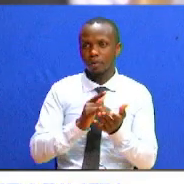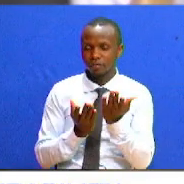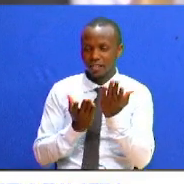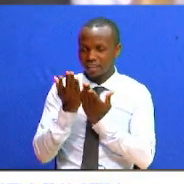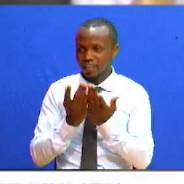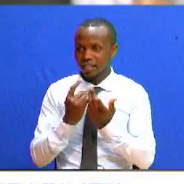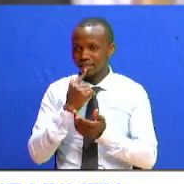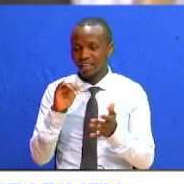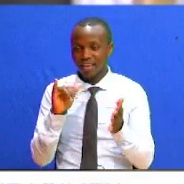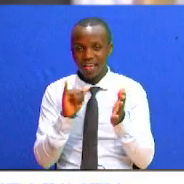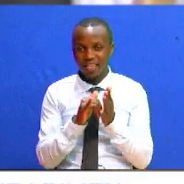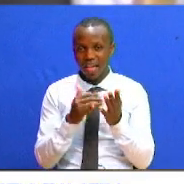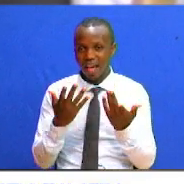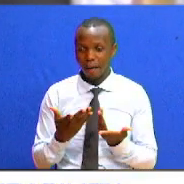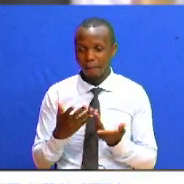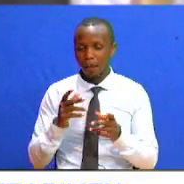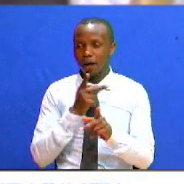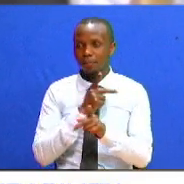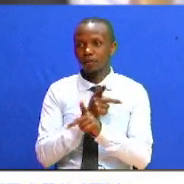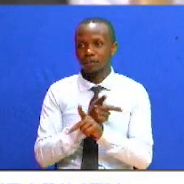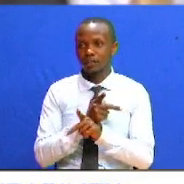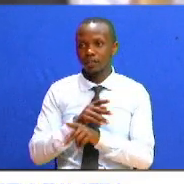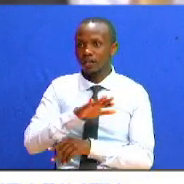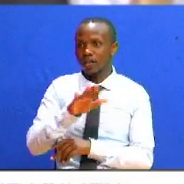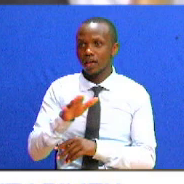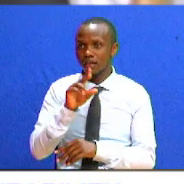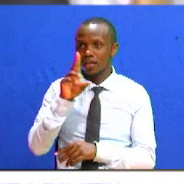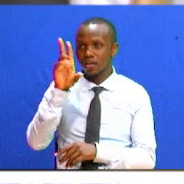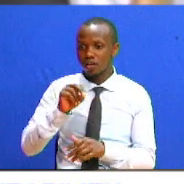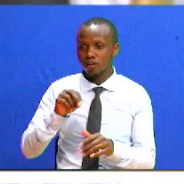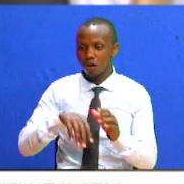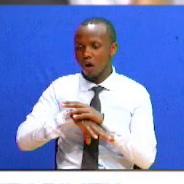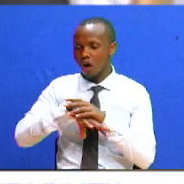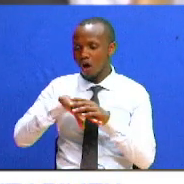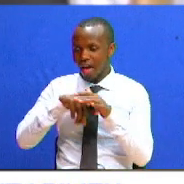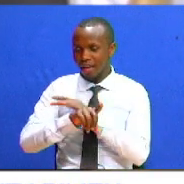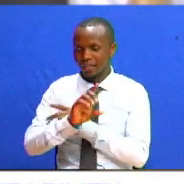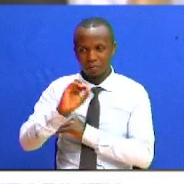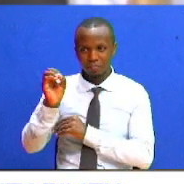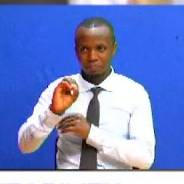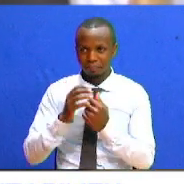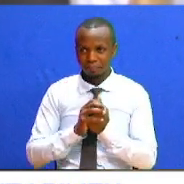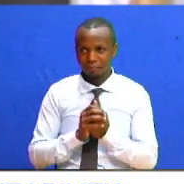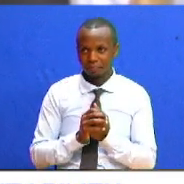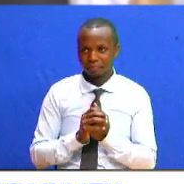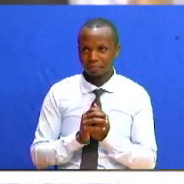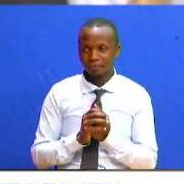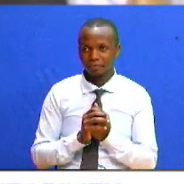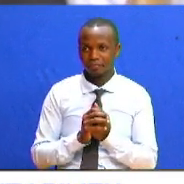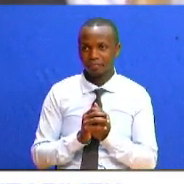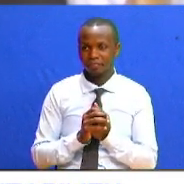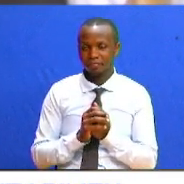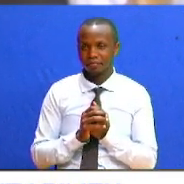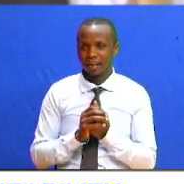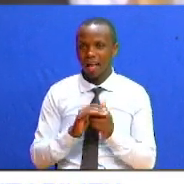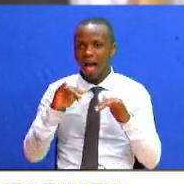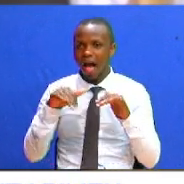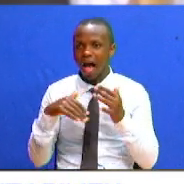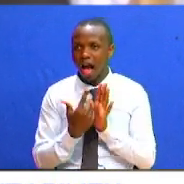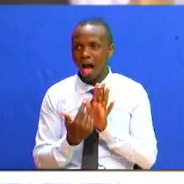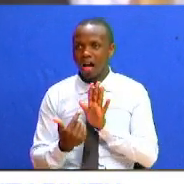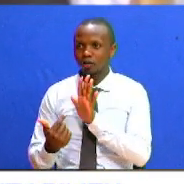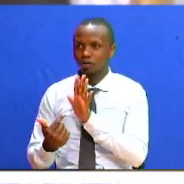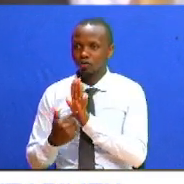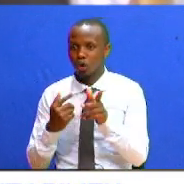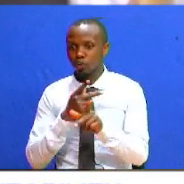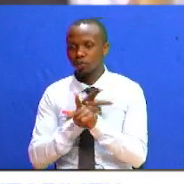reiterates that protected areas are out of bounds to unauthorized persons as indicated in the